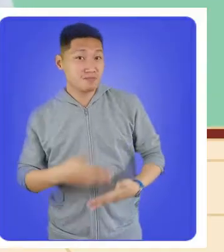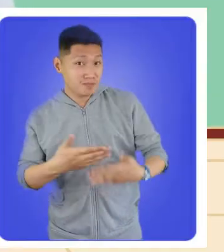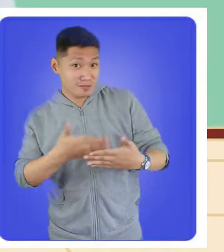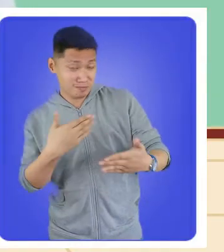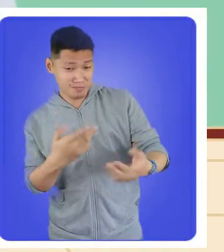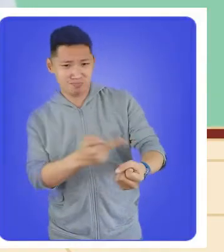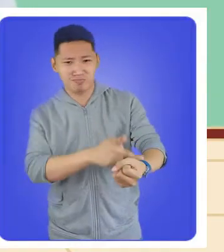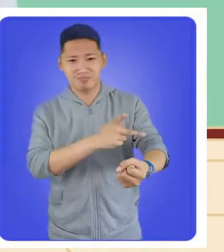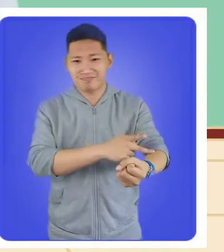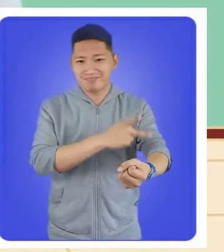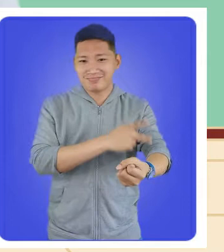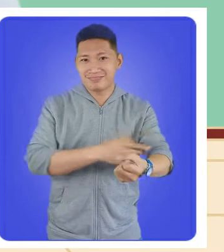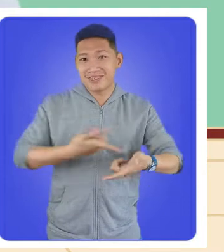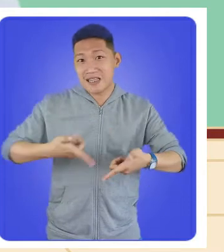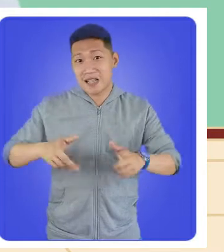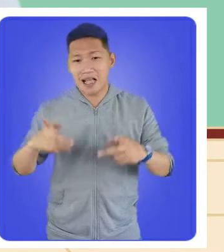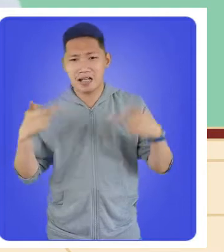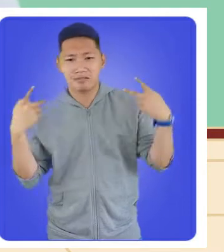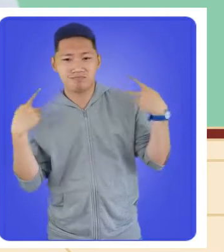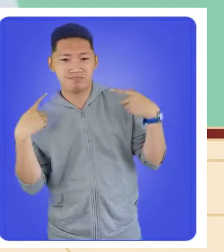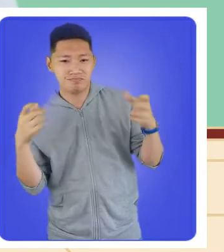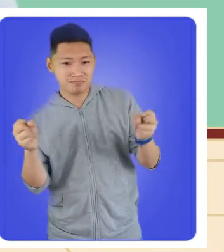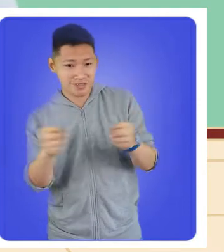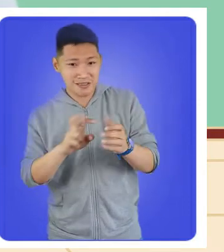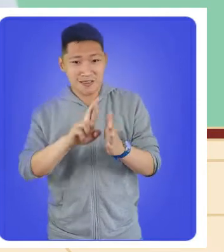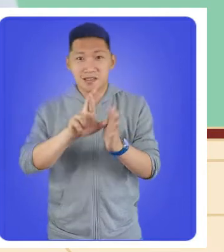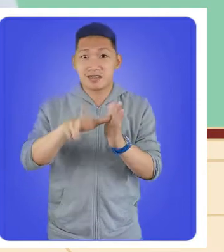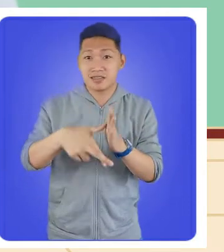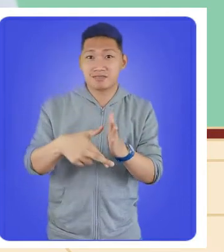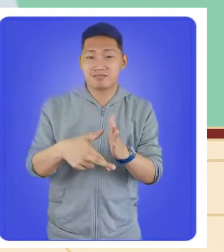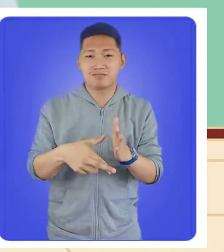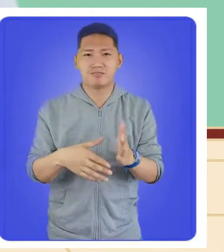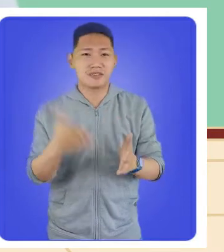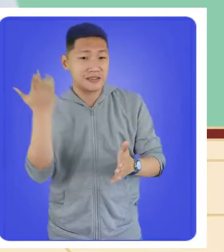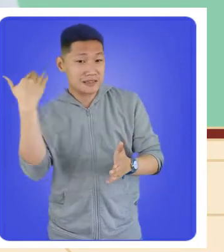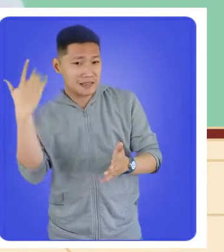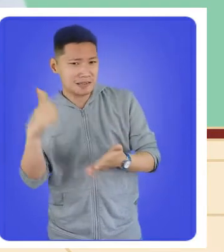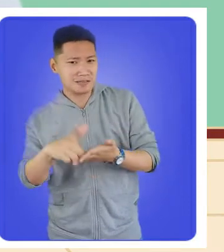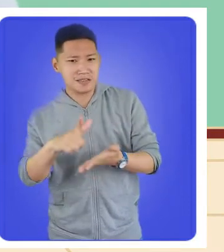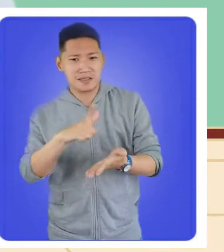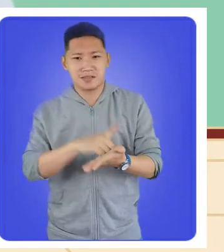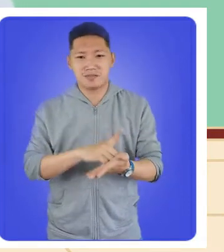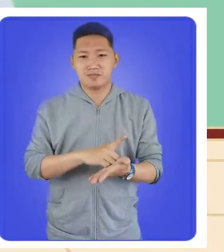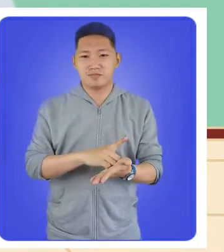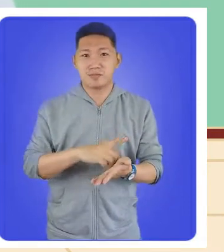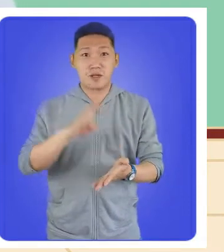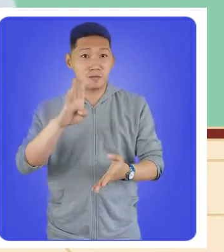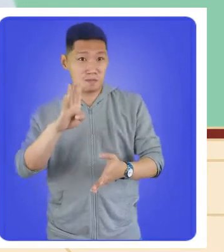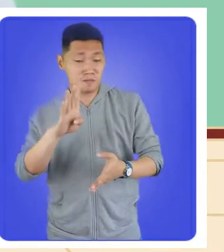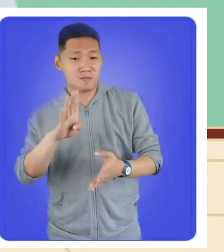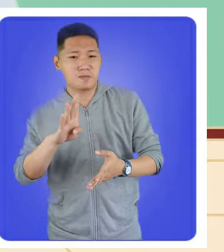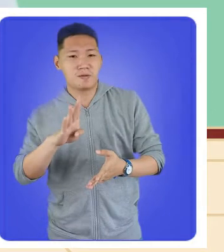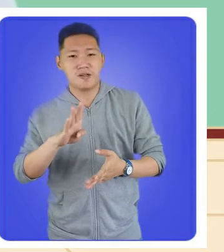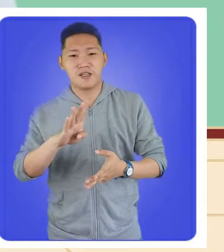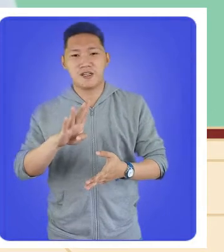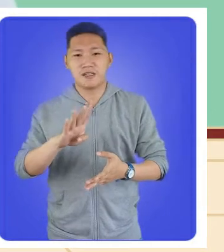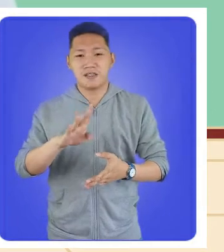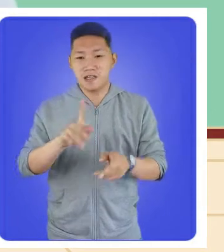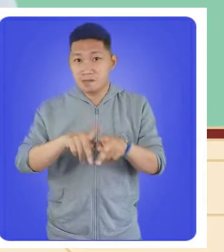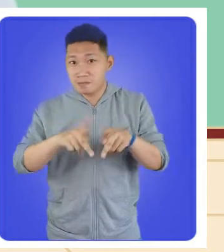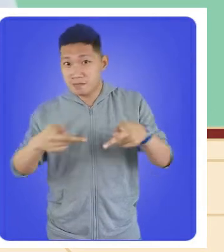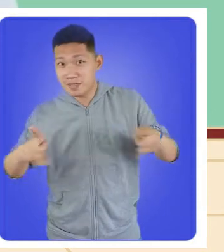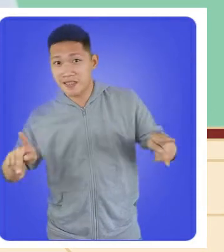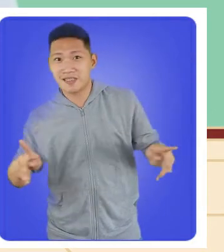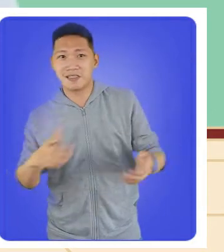Before we proceed, let's have a short review of our previous lesson, the 4 major patterns of